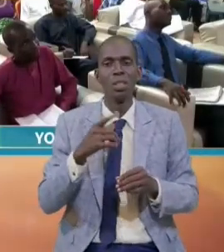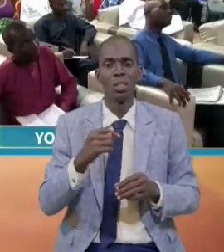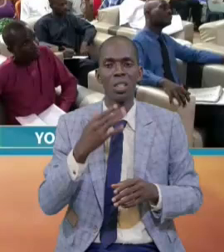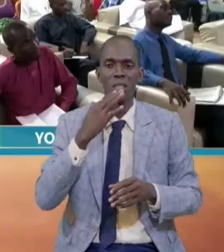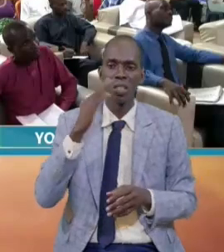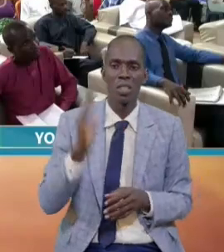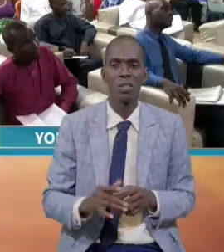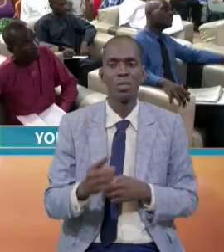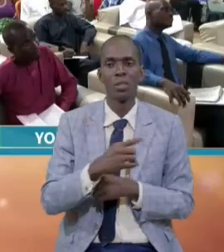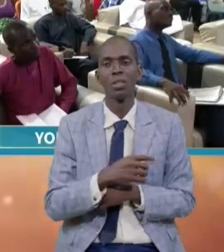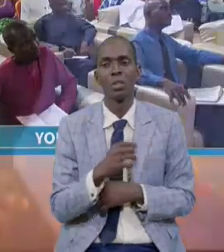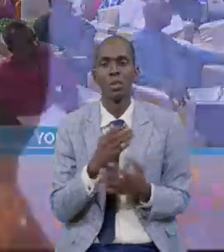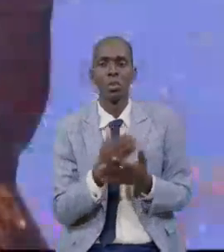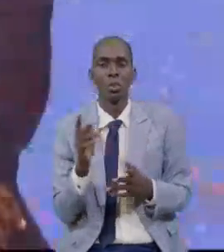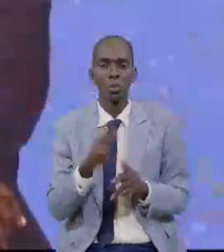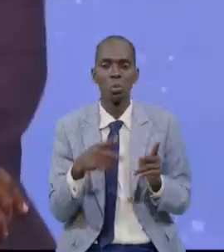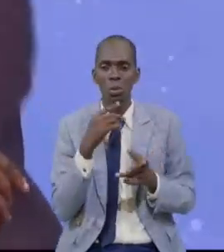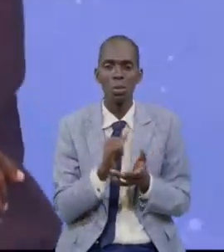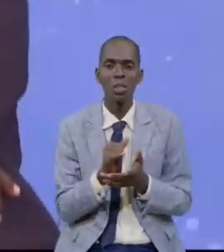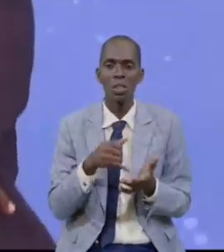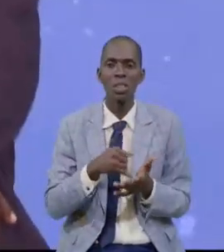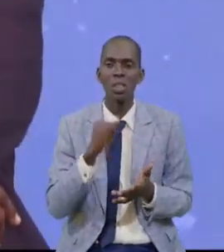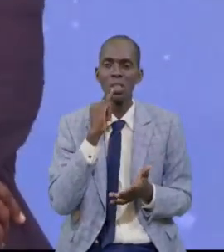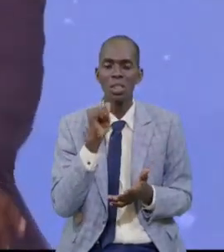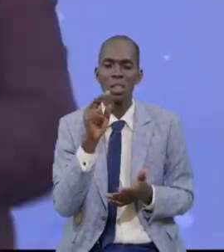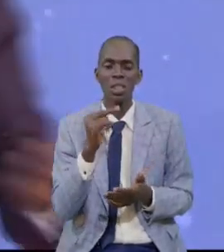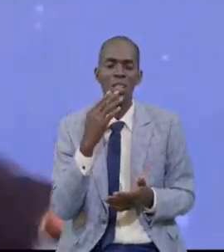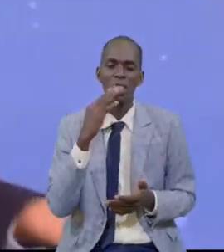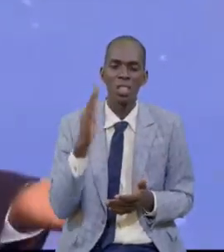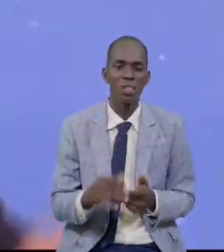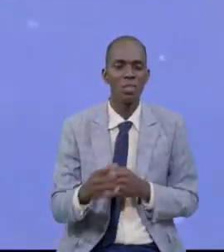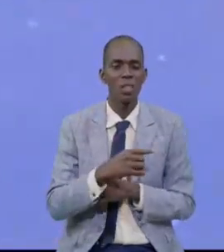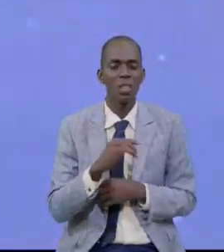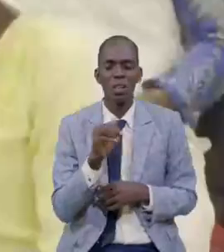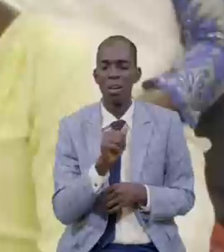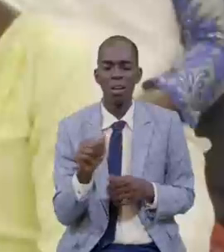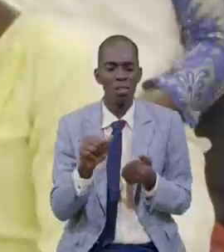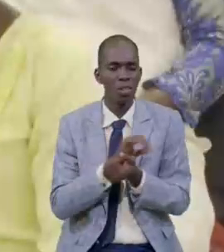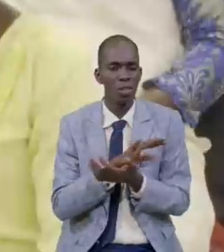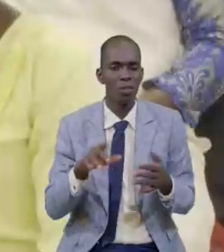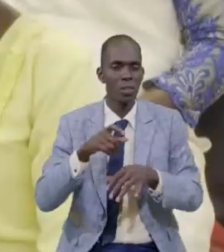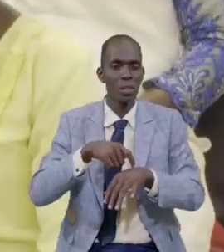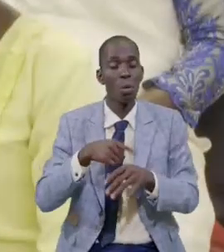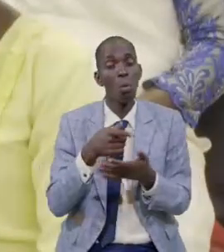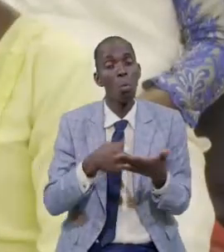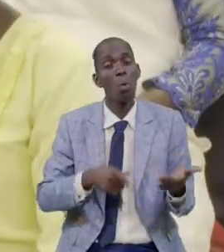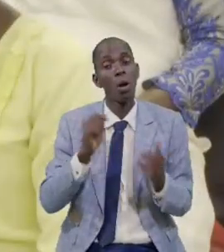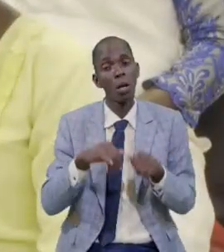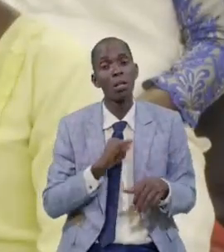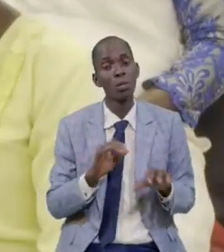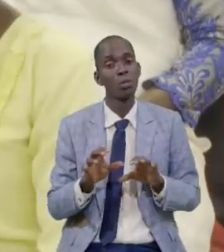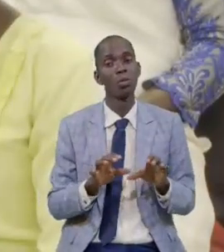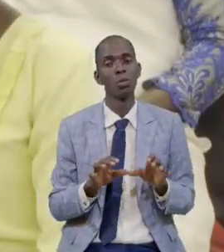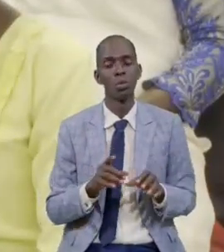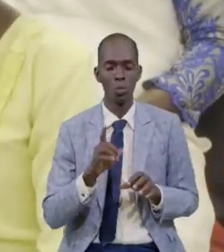It's a corrupting day. It's a destructive period. And what can I do? That's what you have to do. Even in